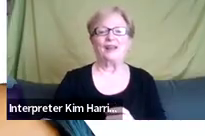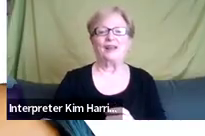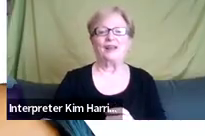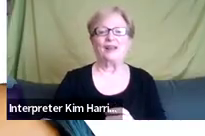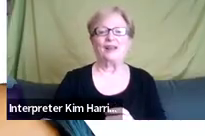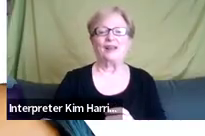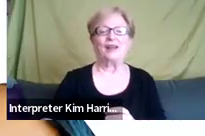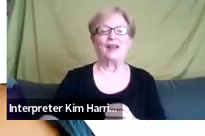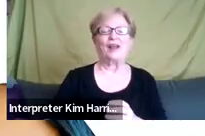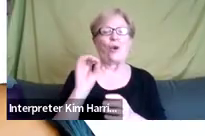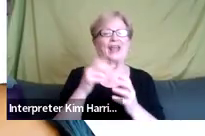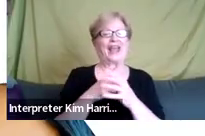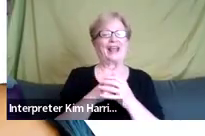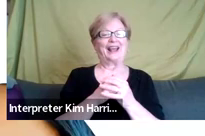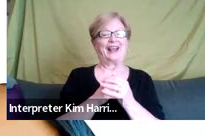okay. Thank you.